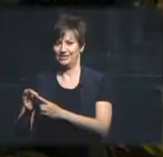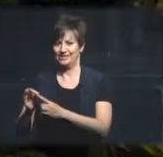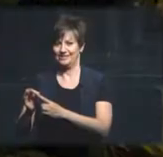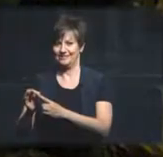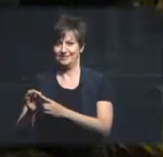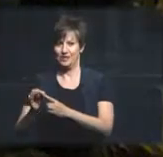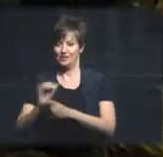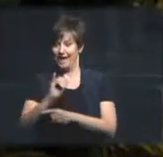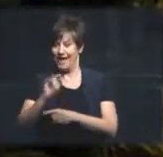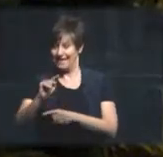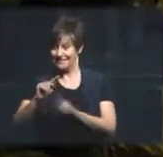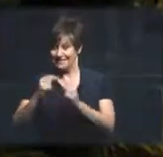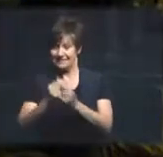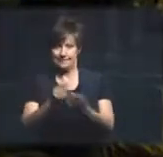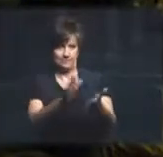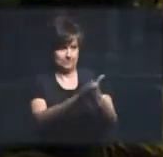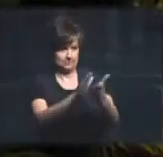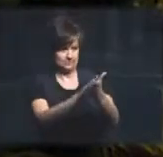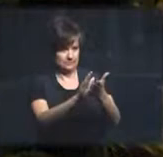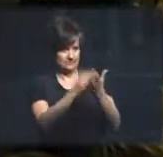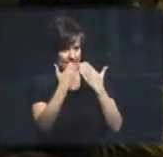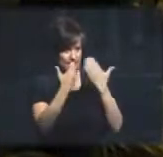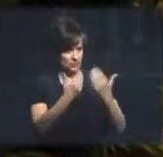team, thank you.